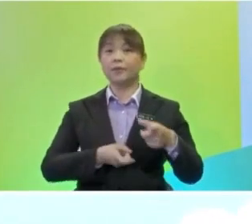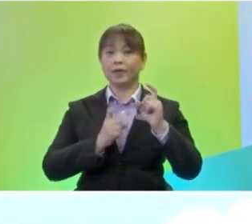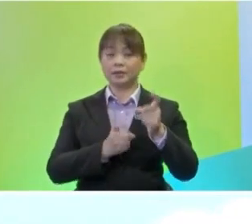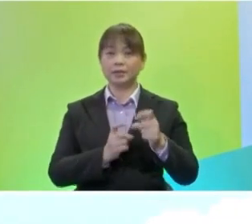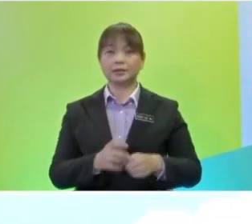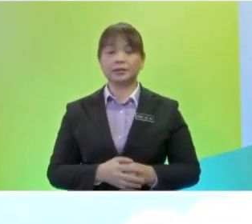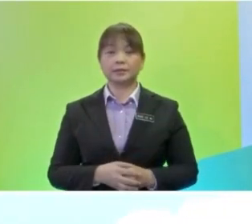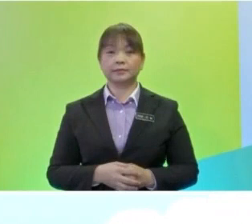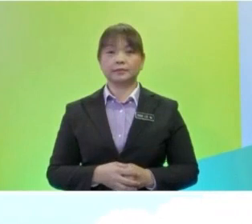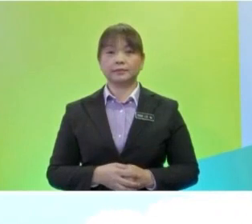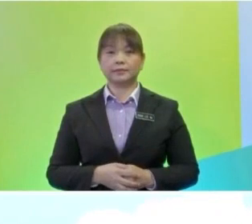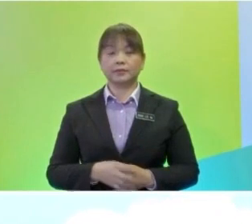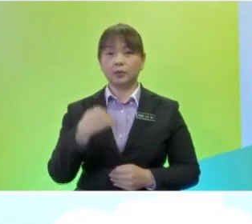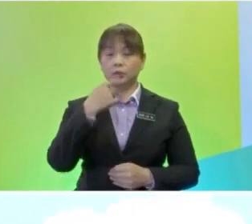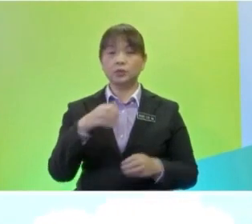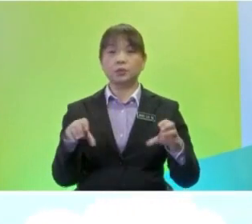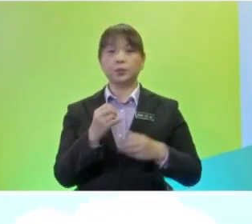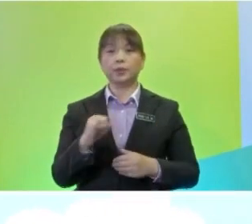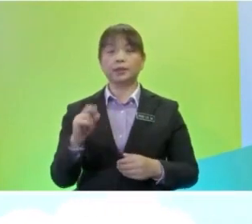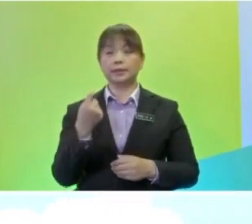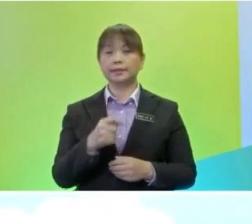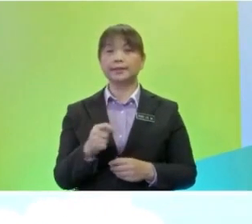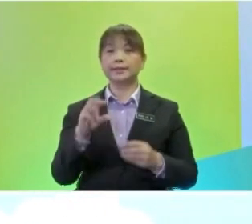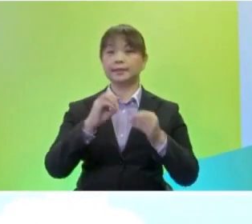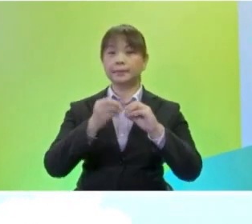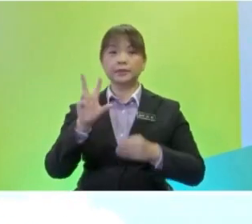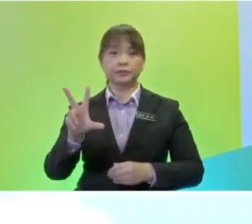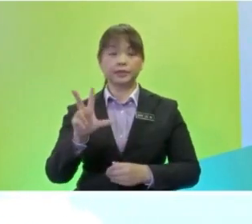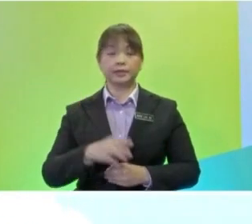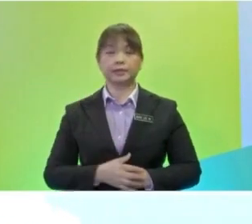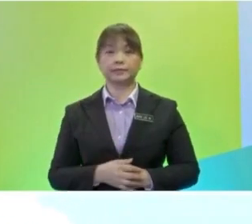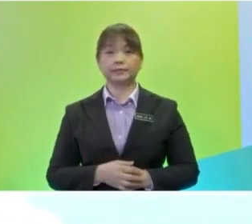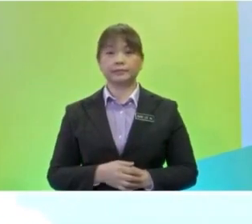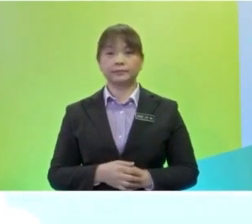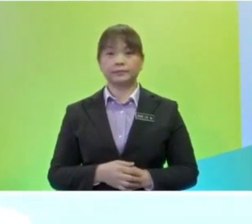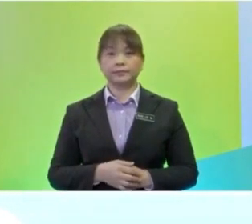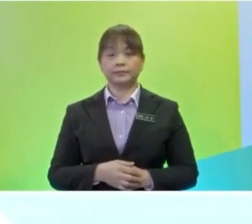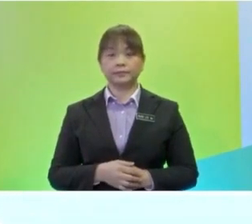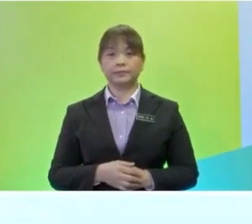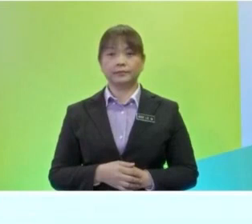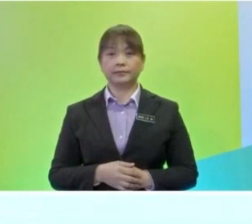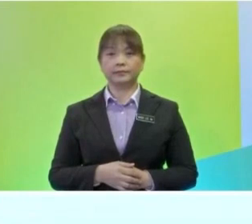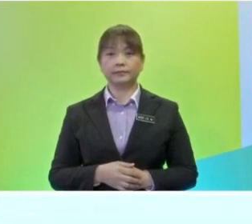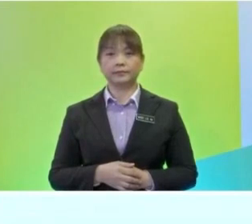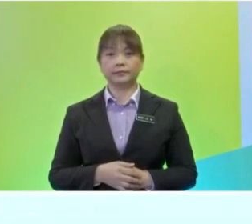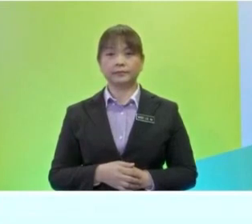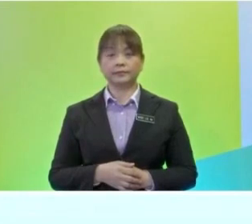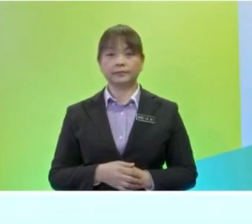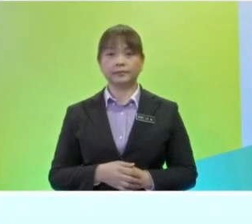right. Okay, who's doing the third sentence? Okay, Husna. Can you show me your